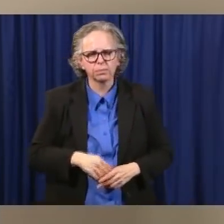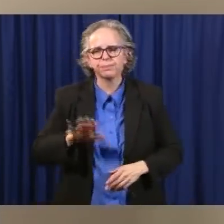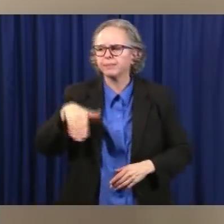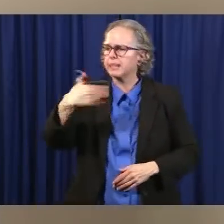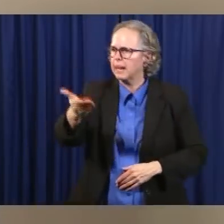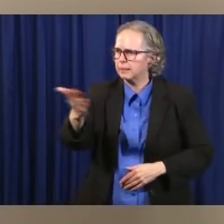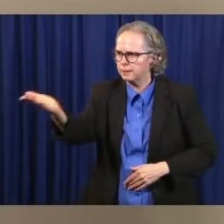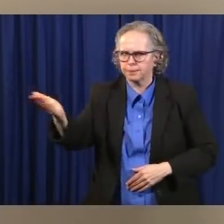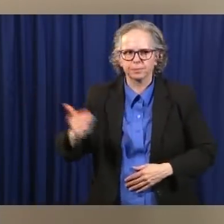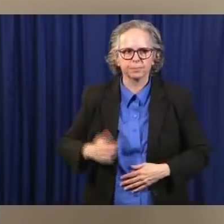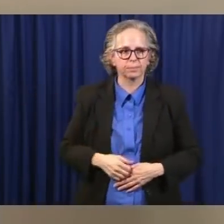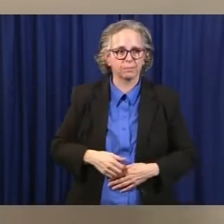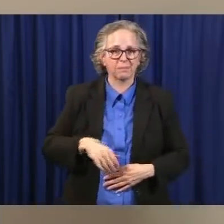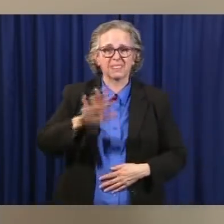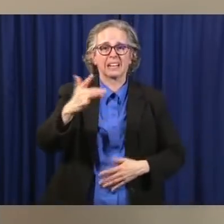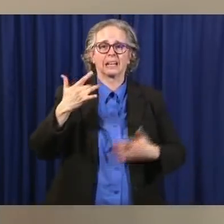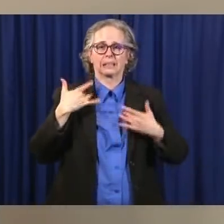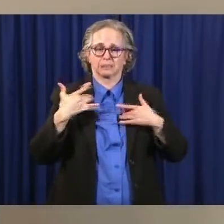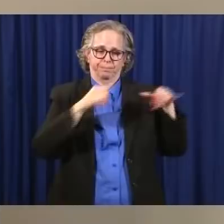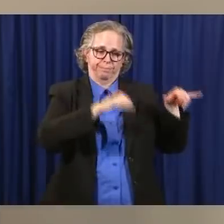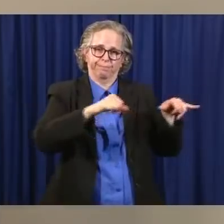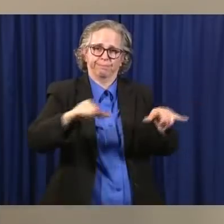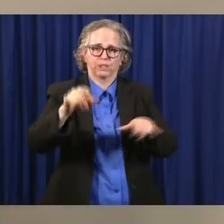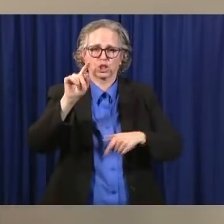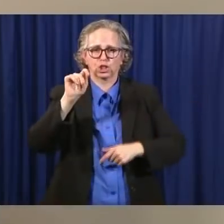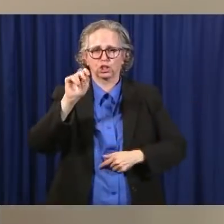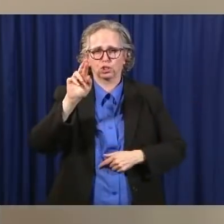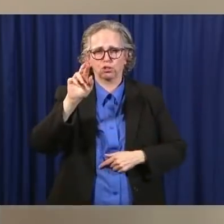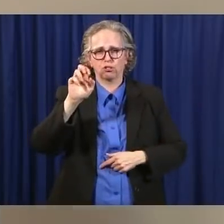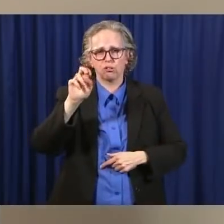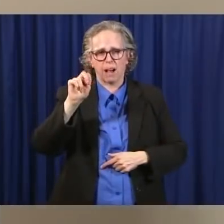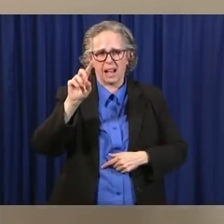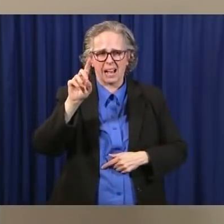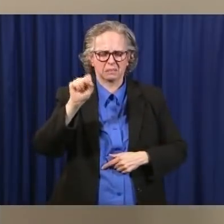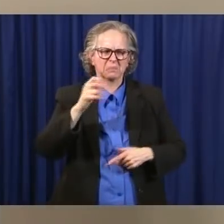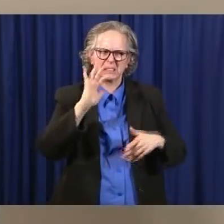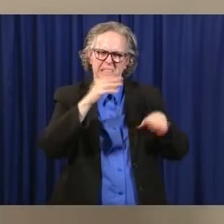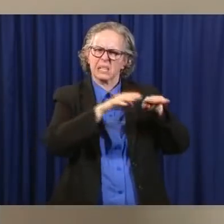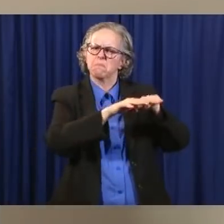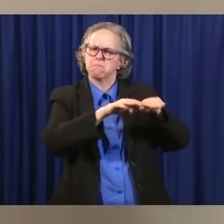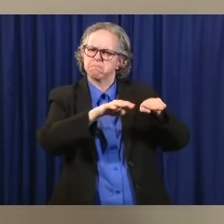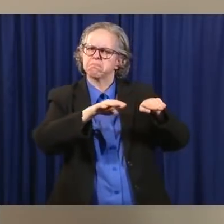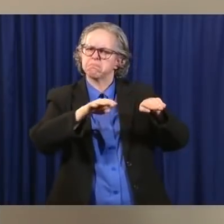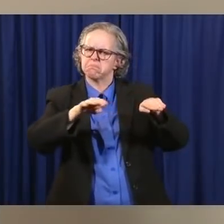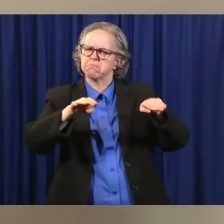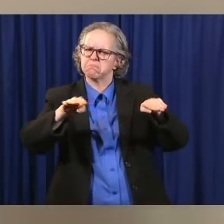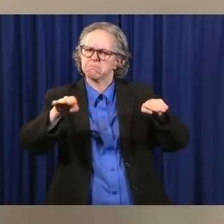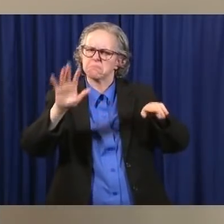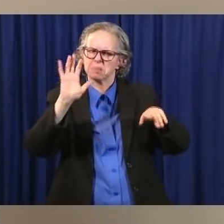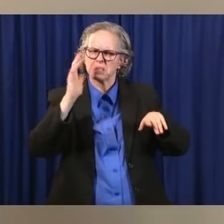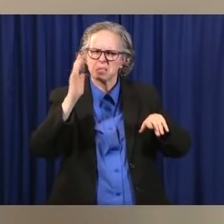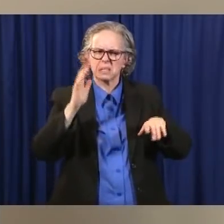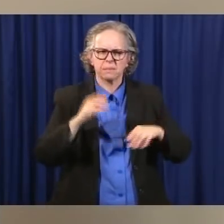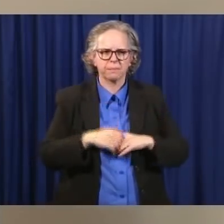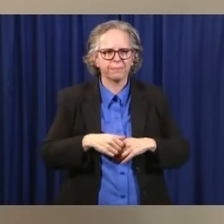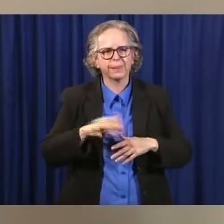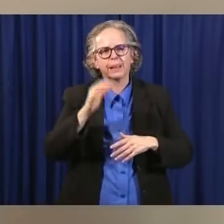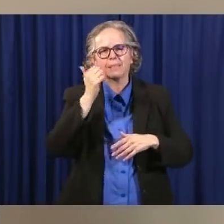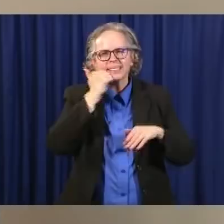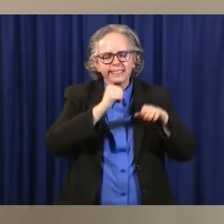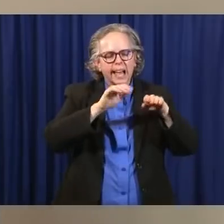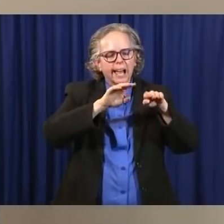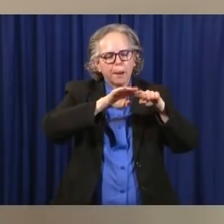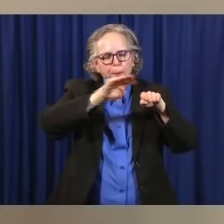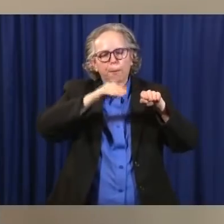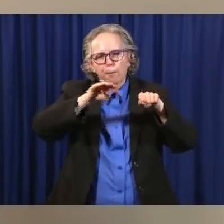Our trends, again, by and large, staying very plateaued in Ohio. We have these daily ticks up and down, but by and